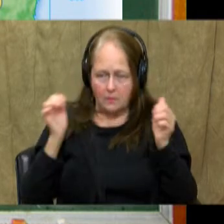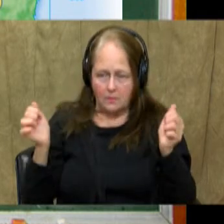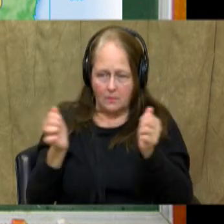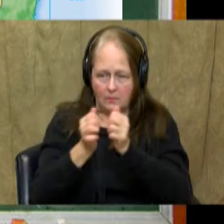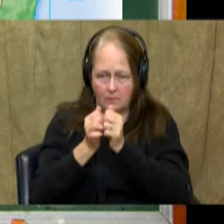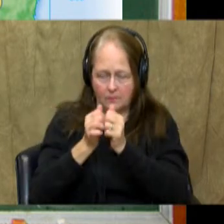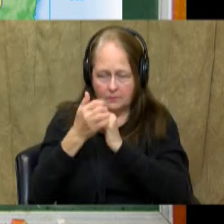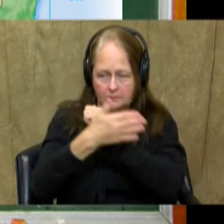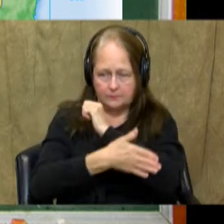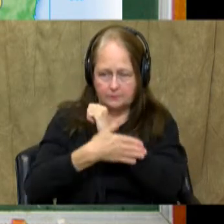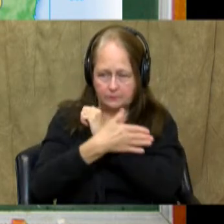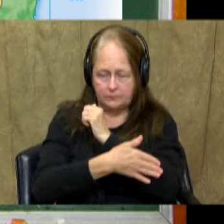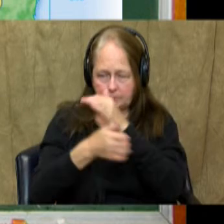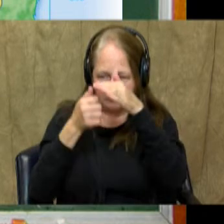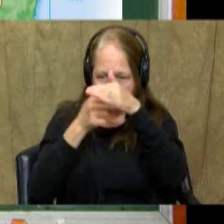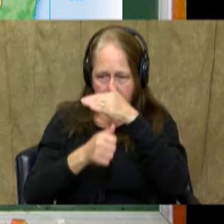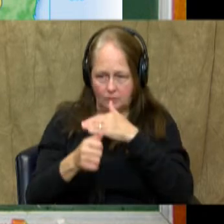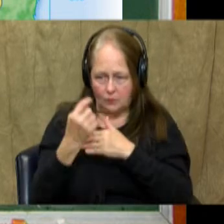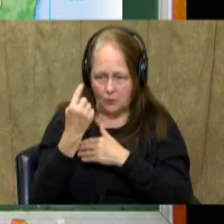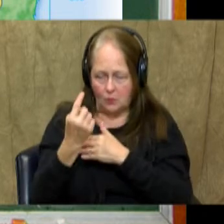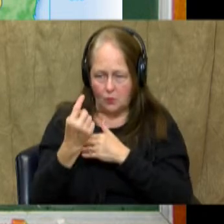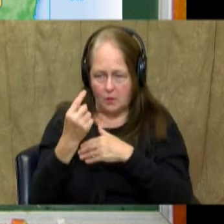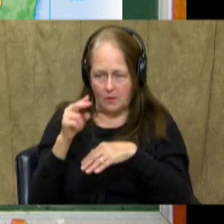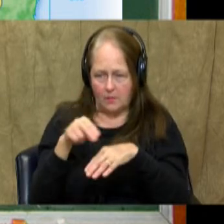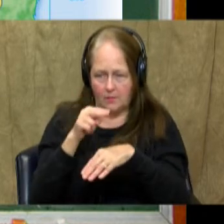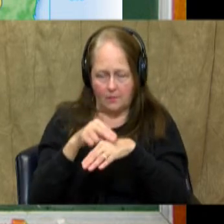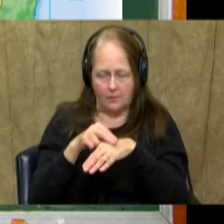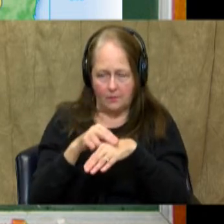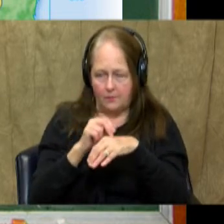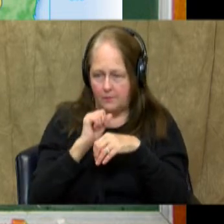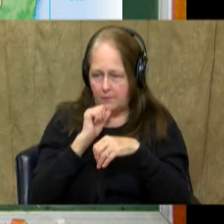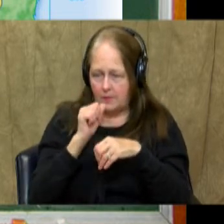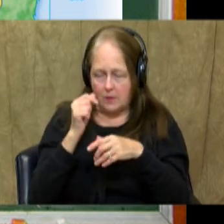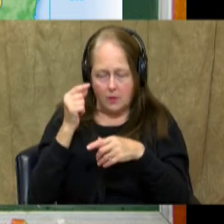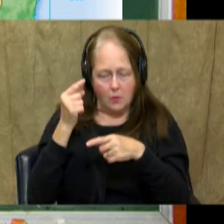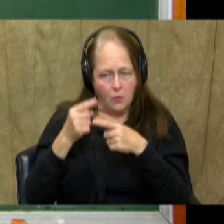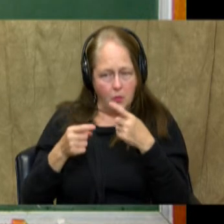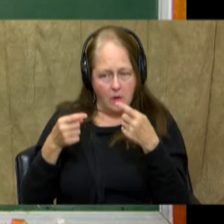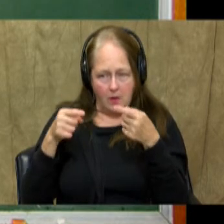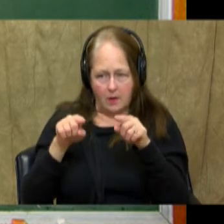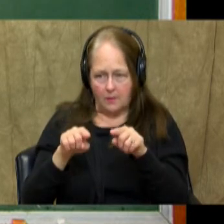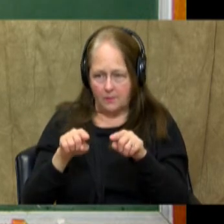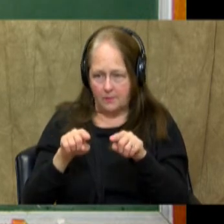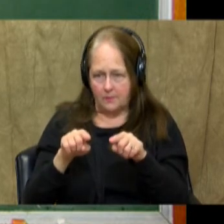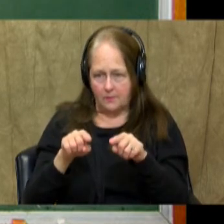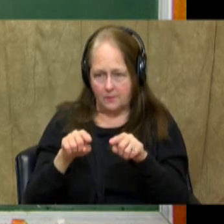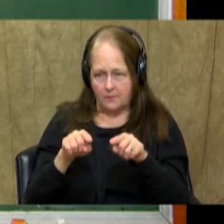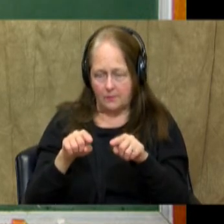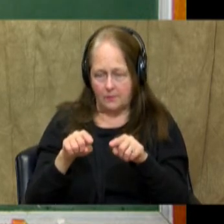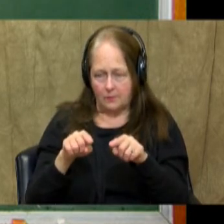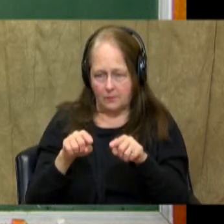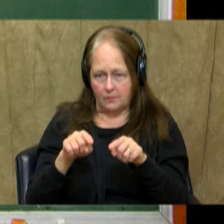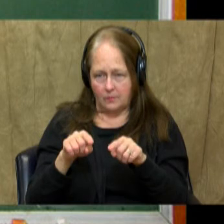unite this country under one nation, but that's not what happened, unfortunately.